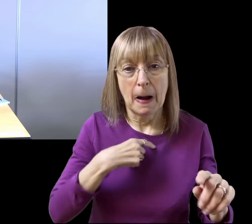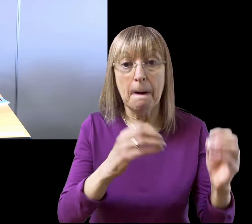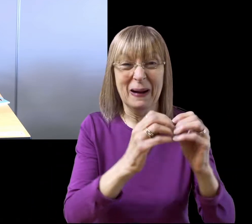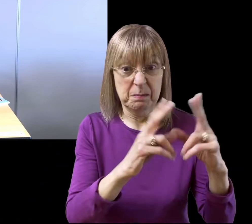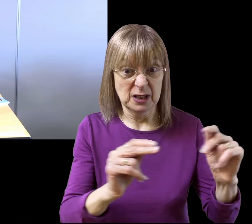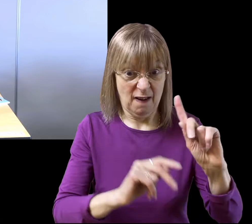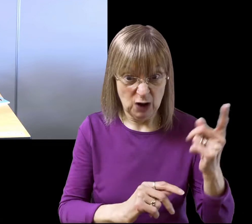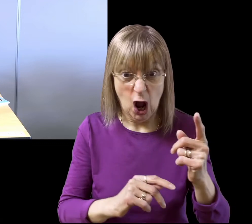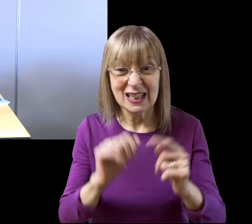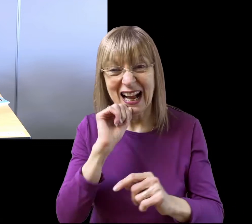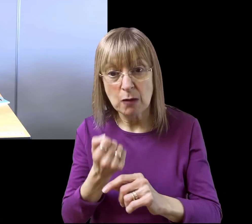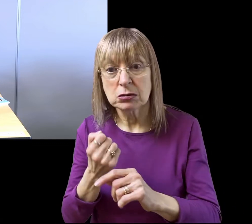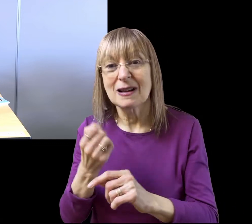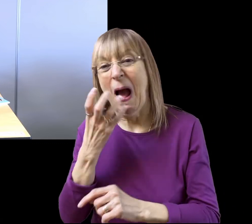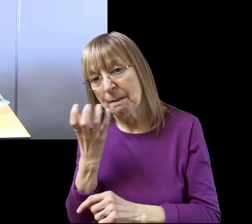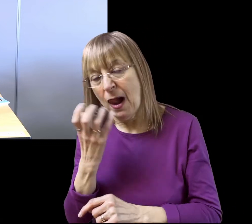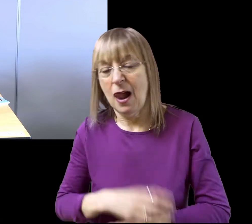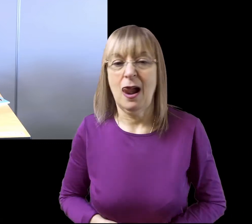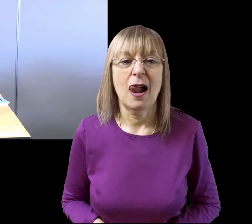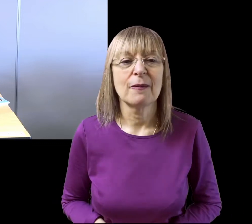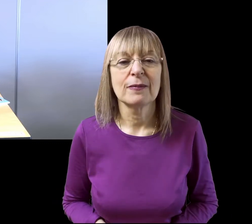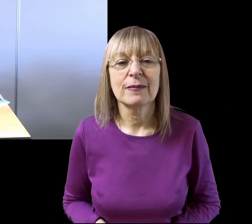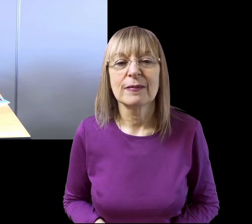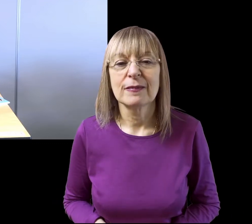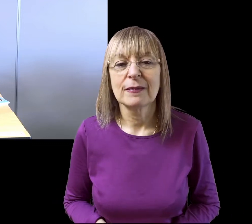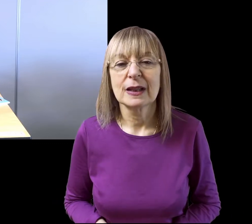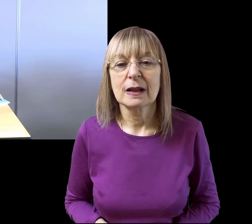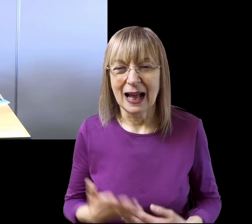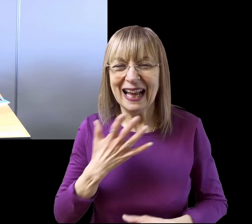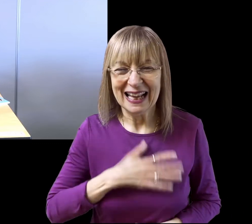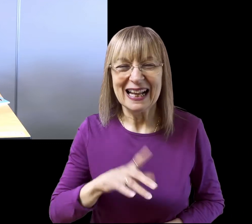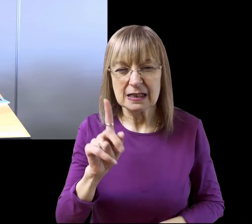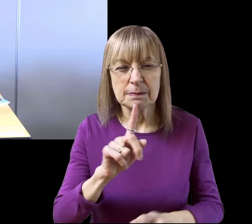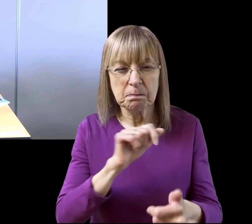first and swap the other 2. That is B, C, A.